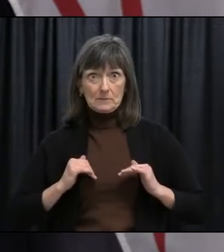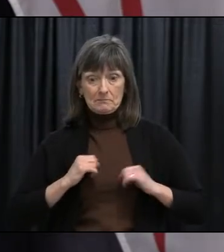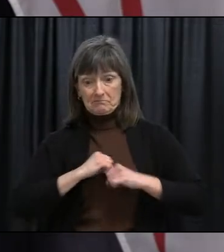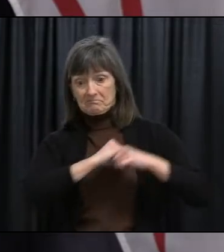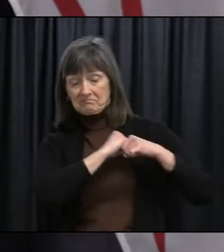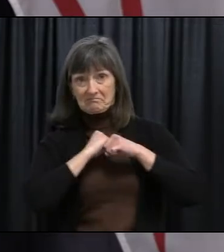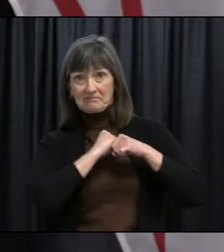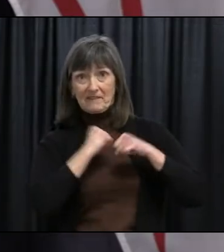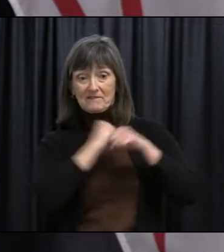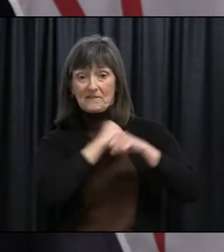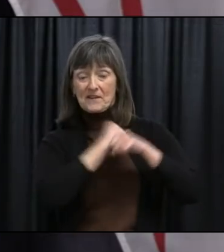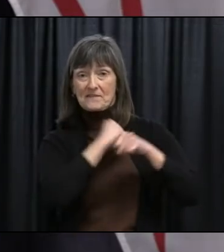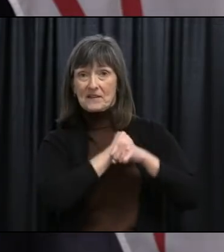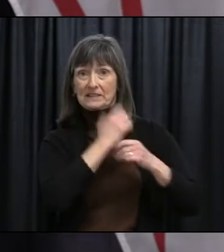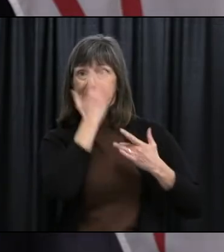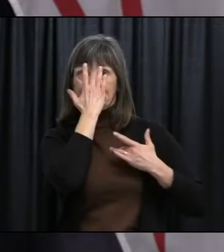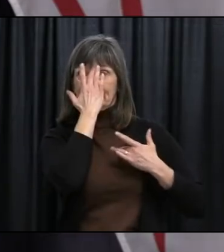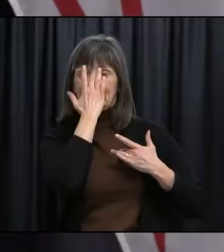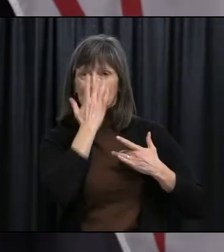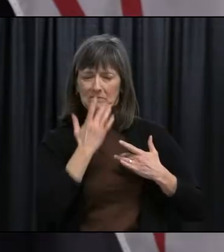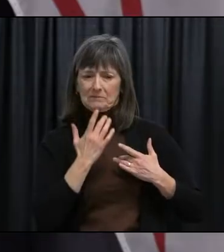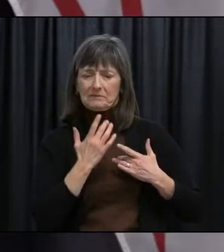where there are, those